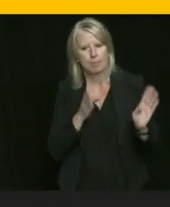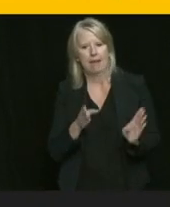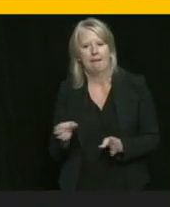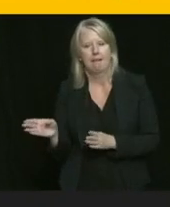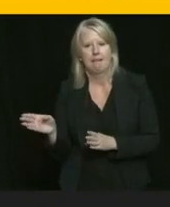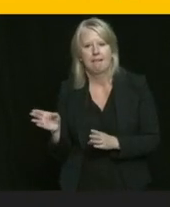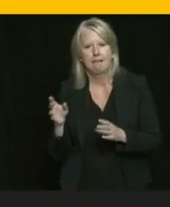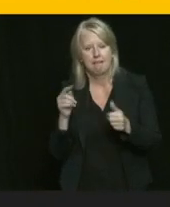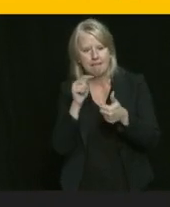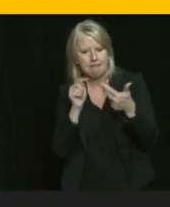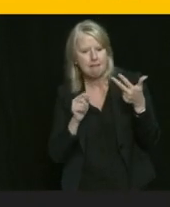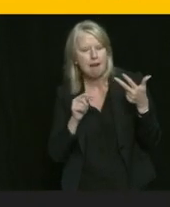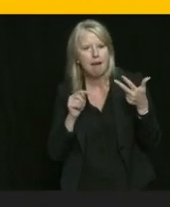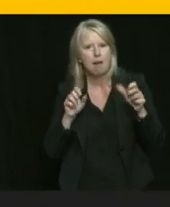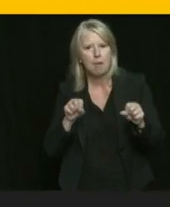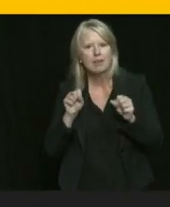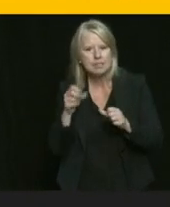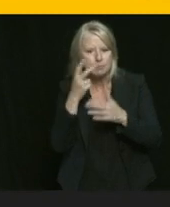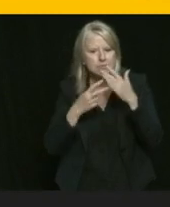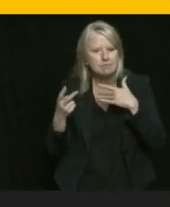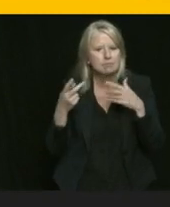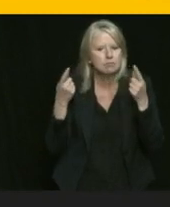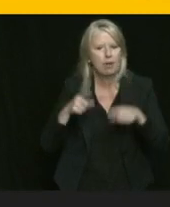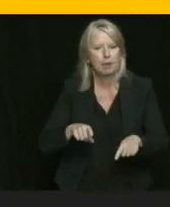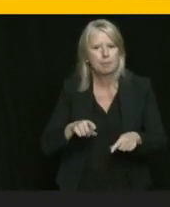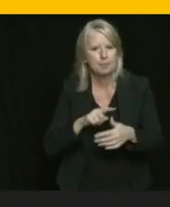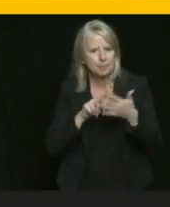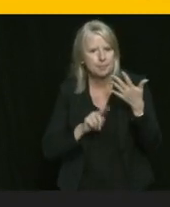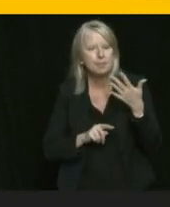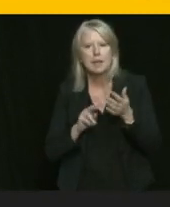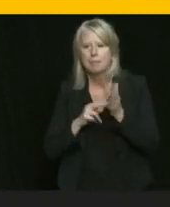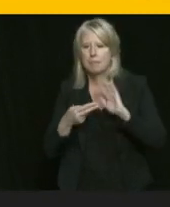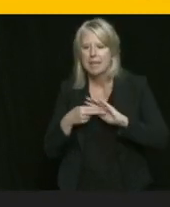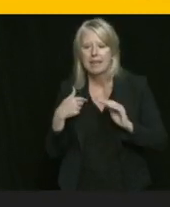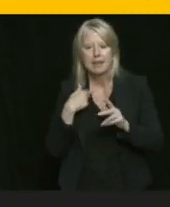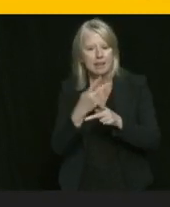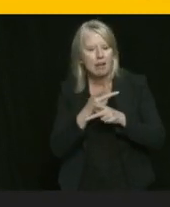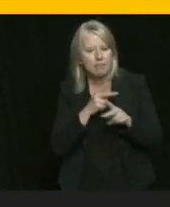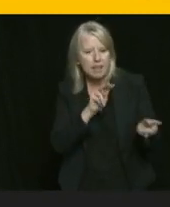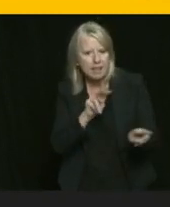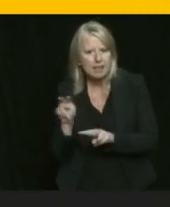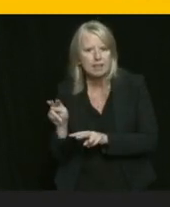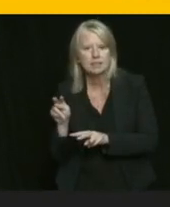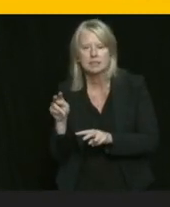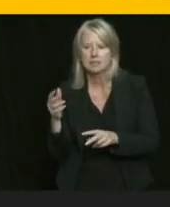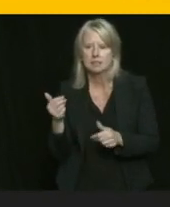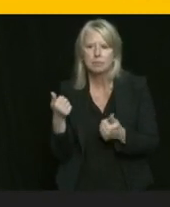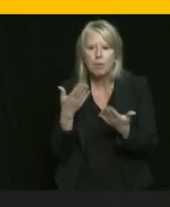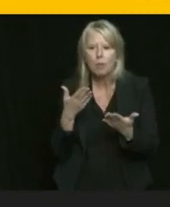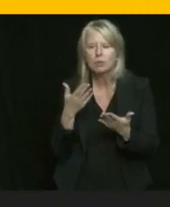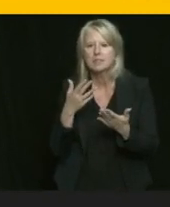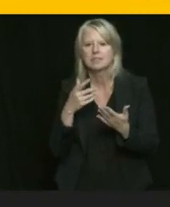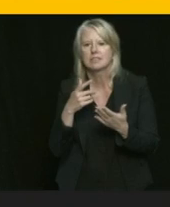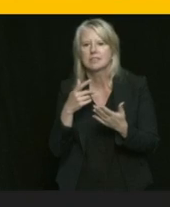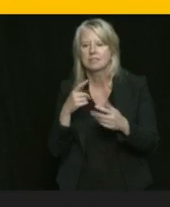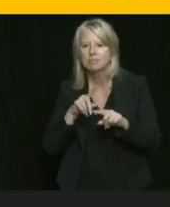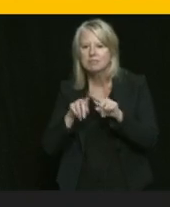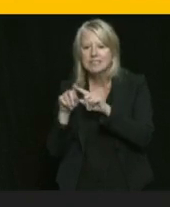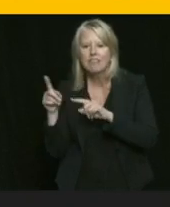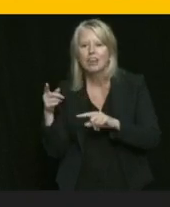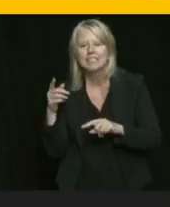for all different possible eventual outcomes. That means looking carefully at proposals made by the different